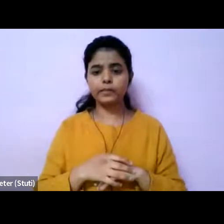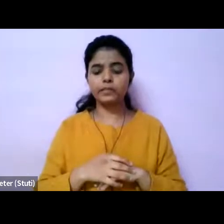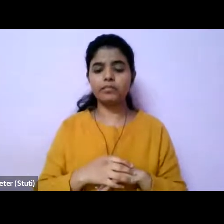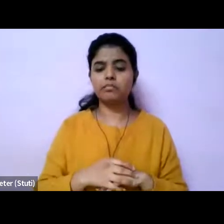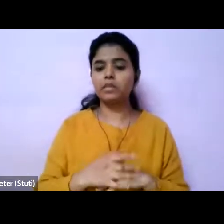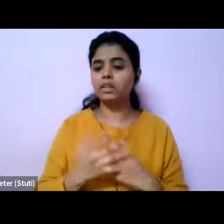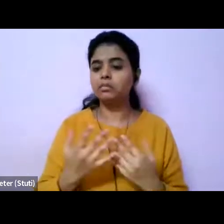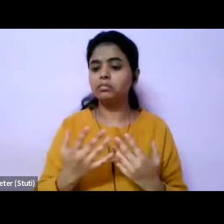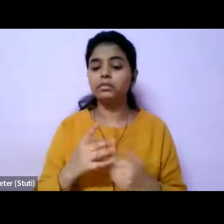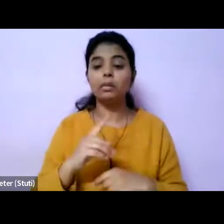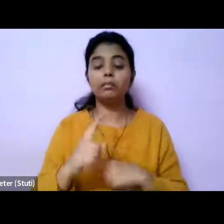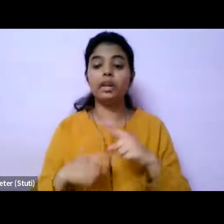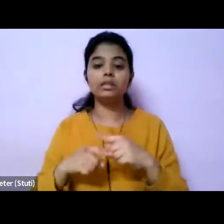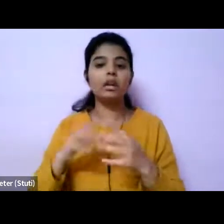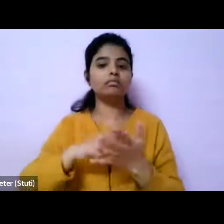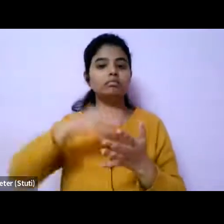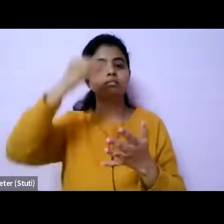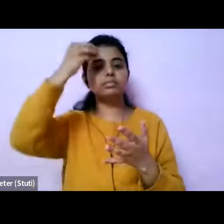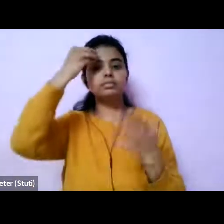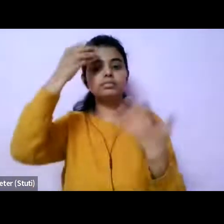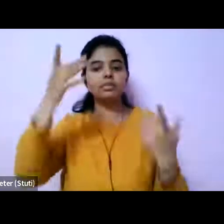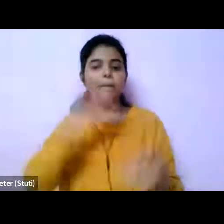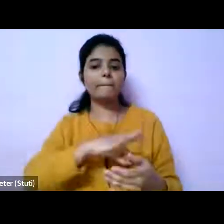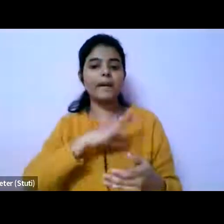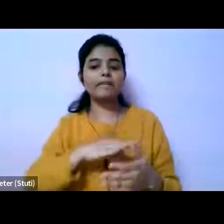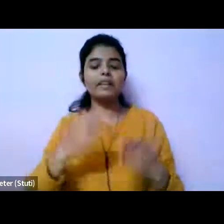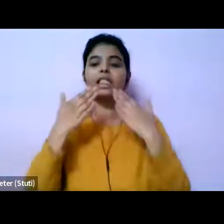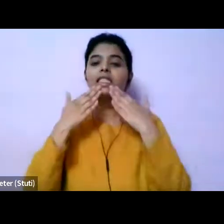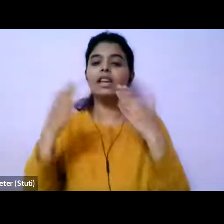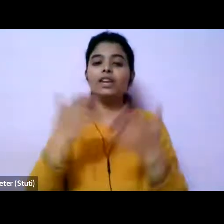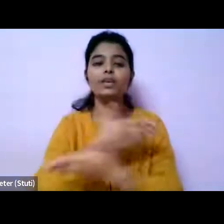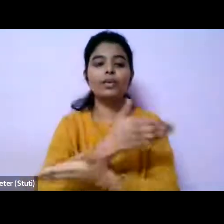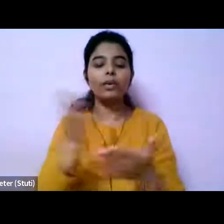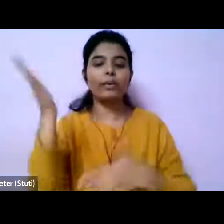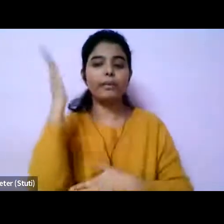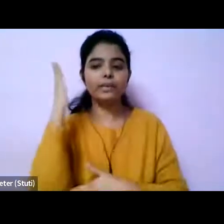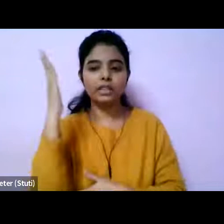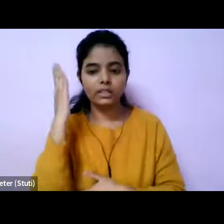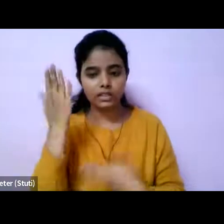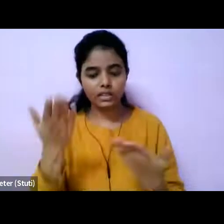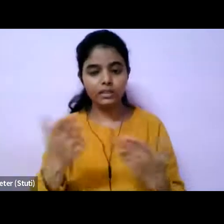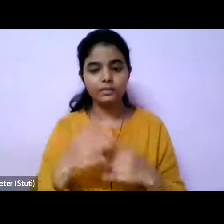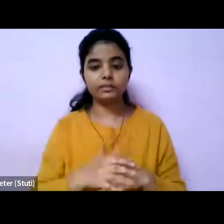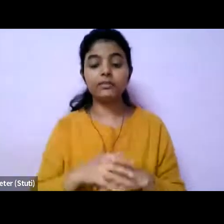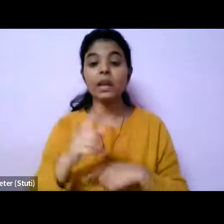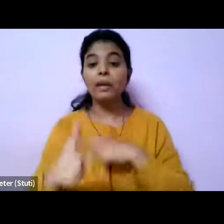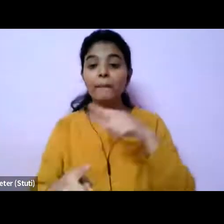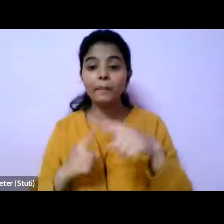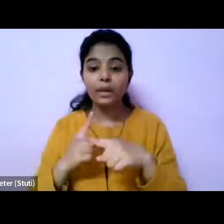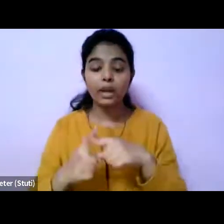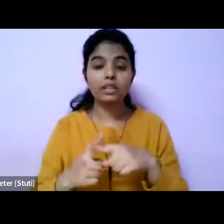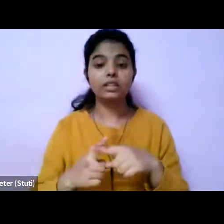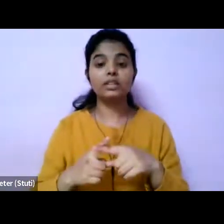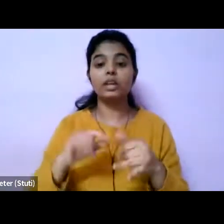left us enriched with their presentations. Thank you, presenters. Thank you to the